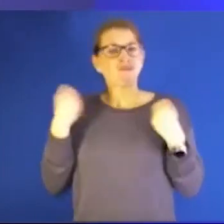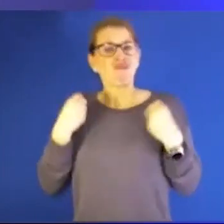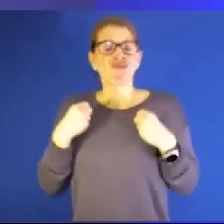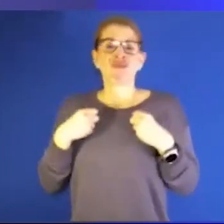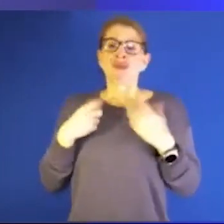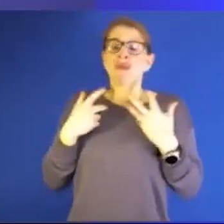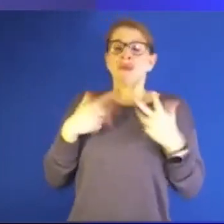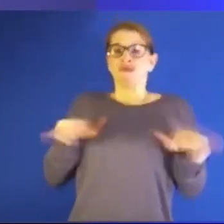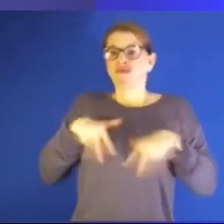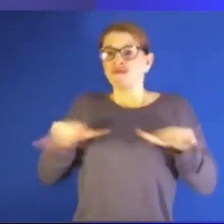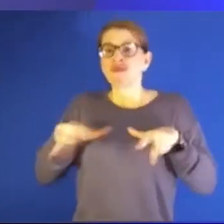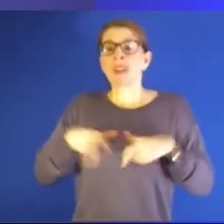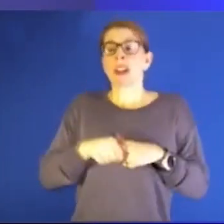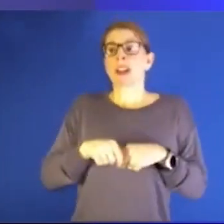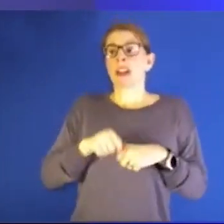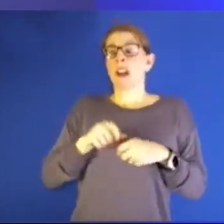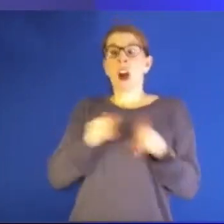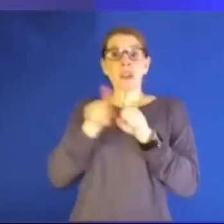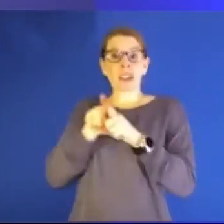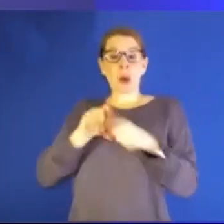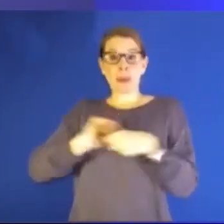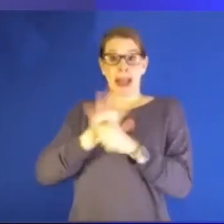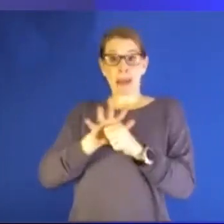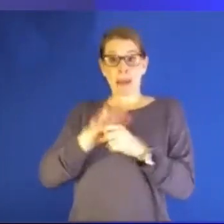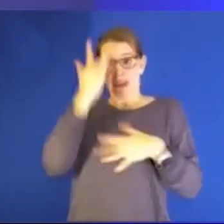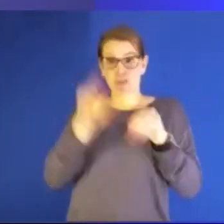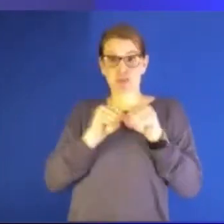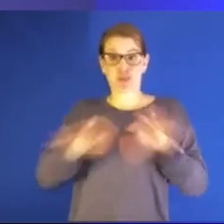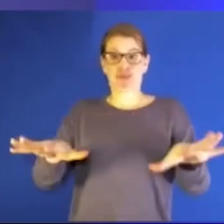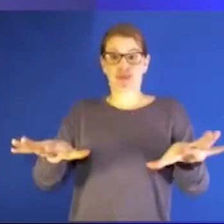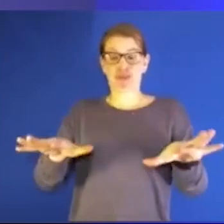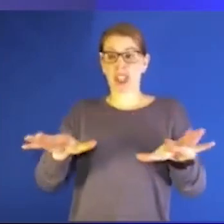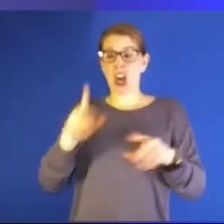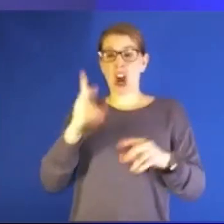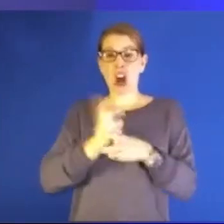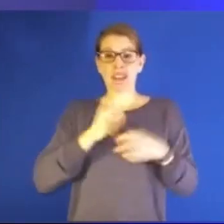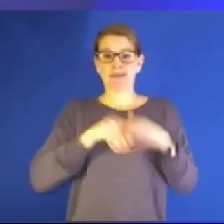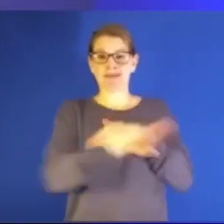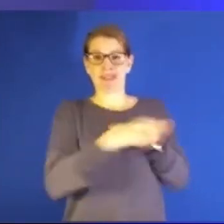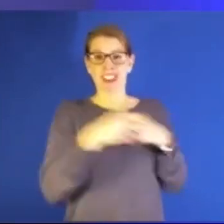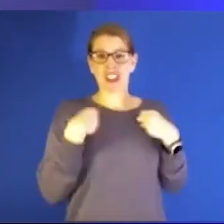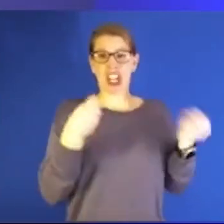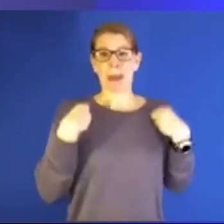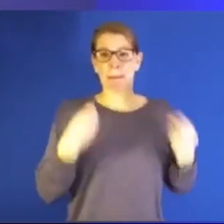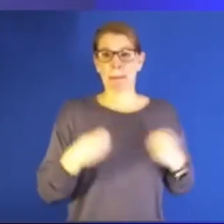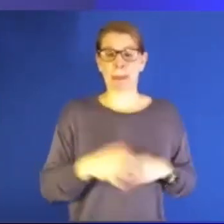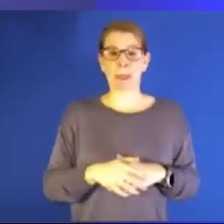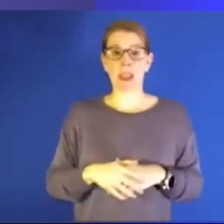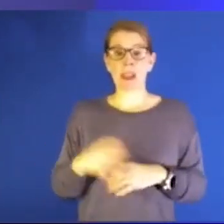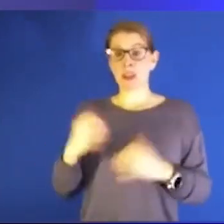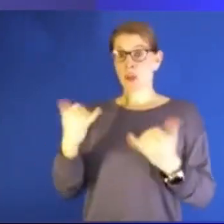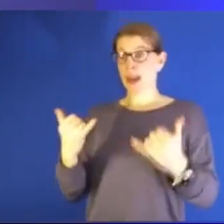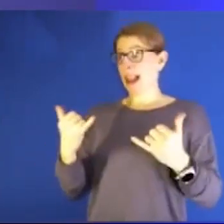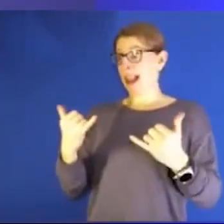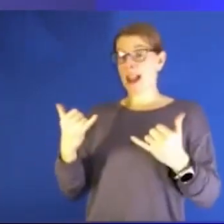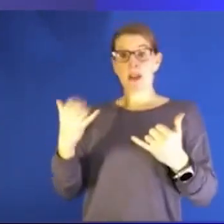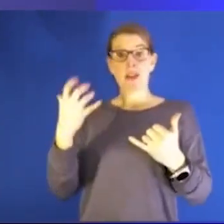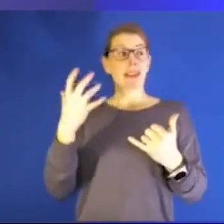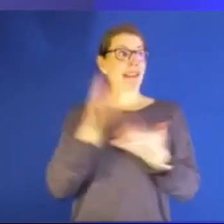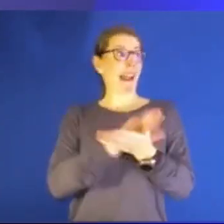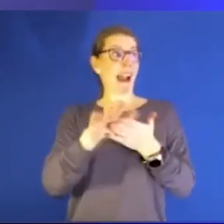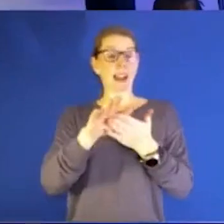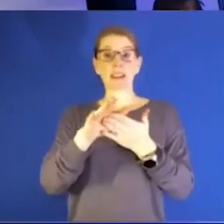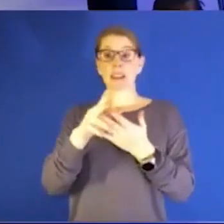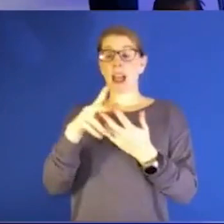and having trouble getting into gyms or whatever. But you got to stay active in whatever way you can. So nice day today. Get out, move around, and try and stay